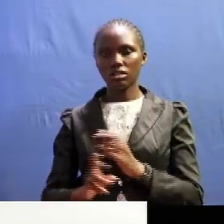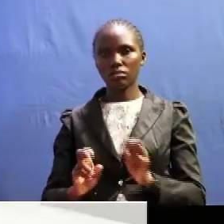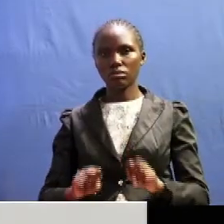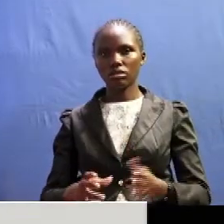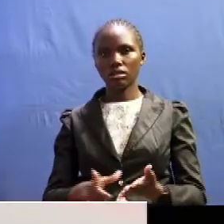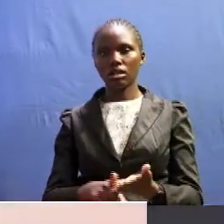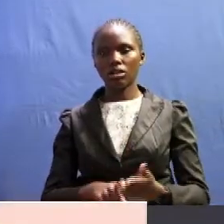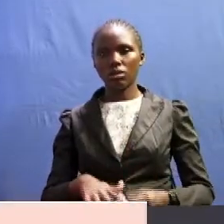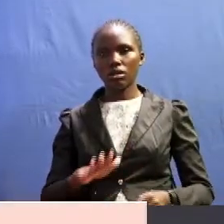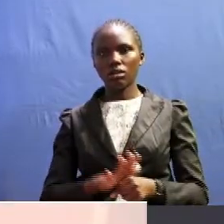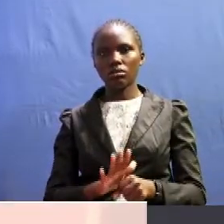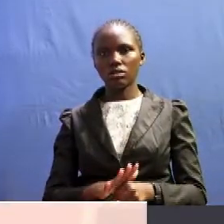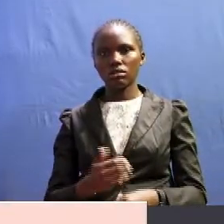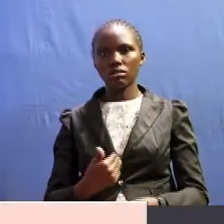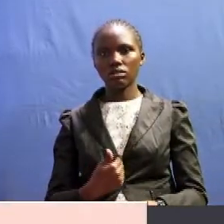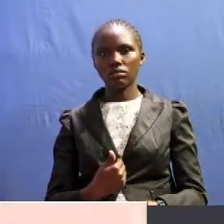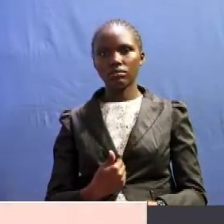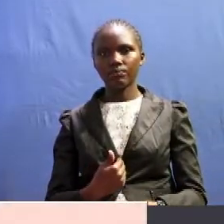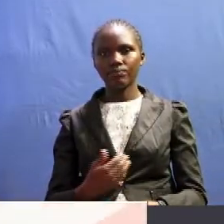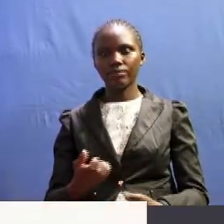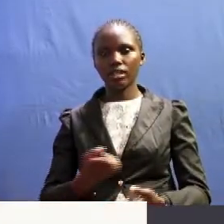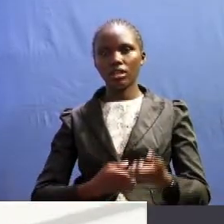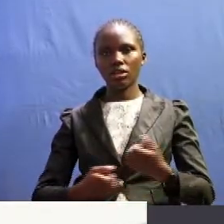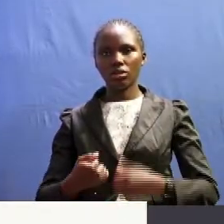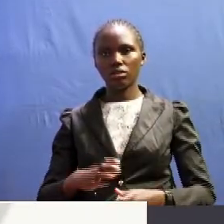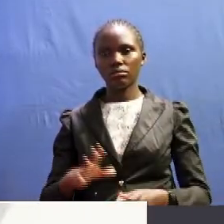debt default. Economic outlook